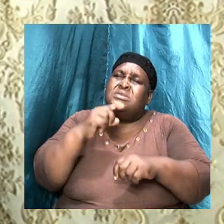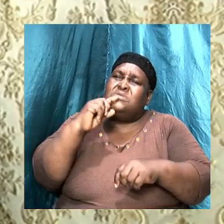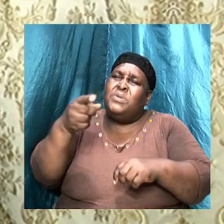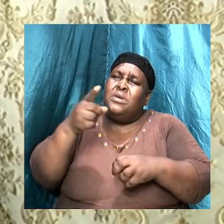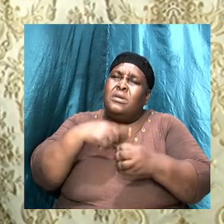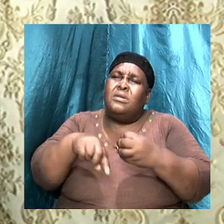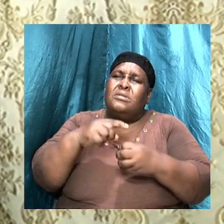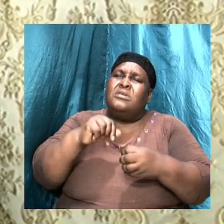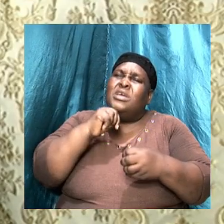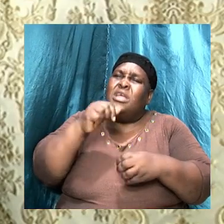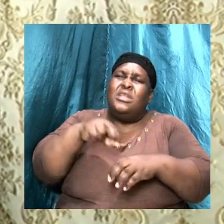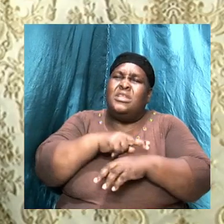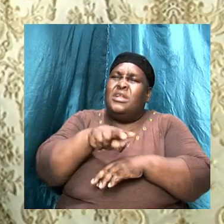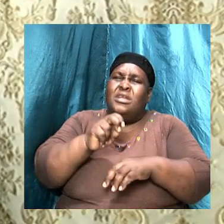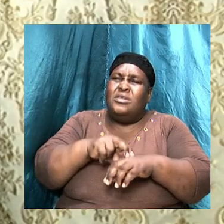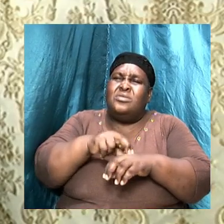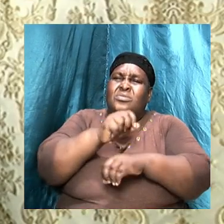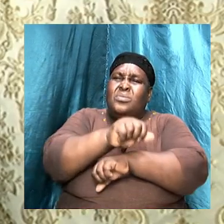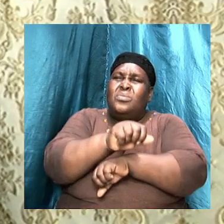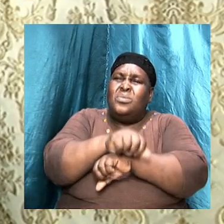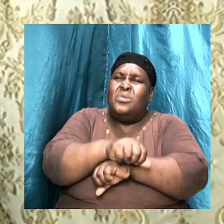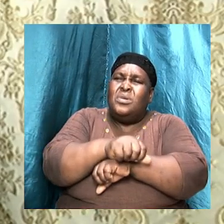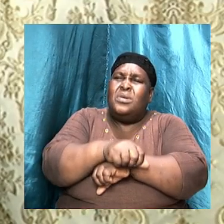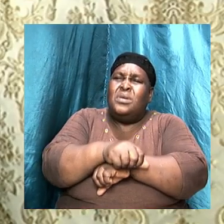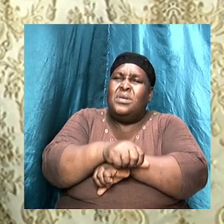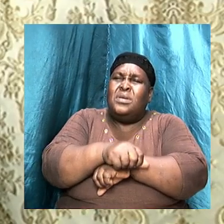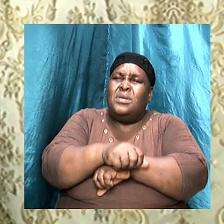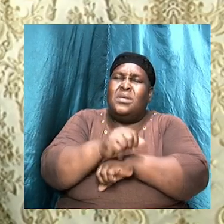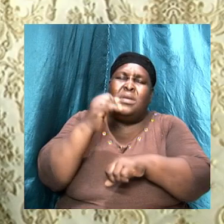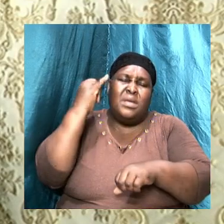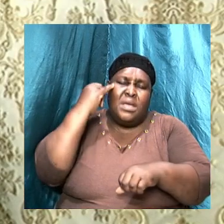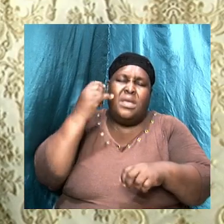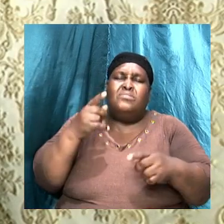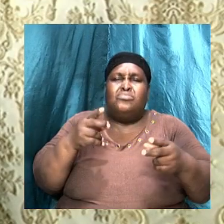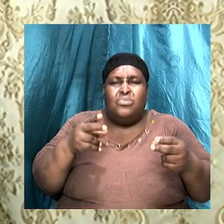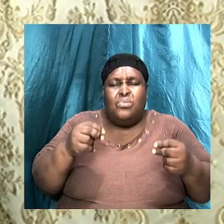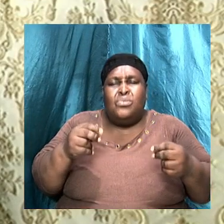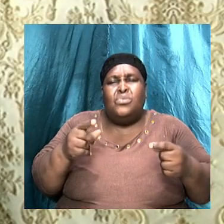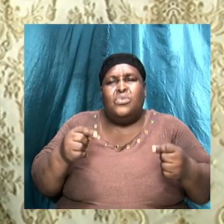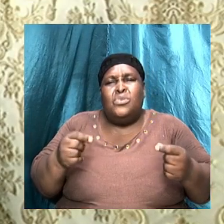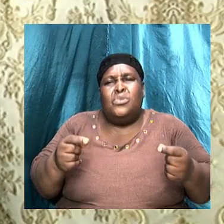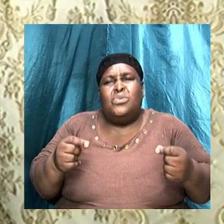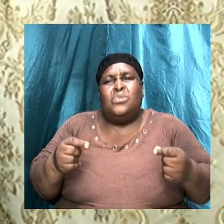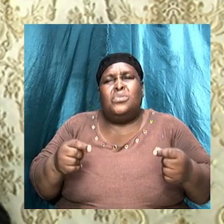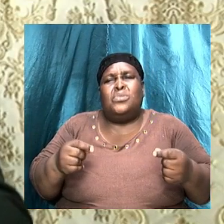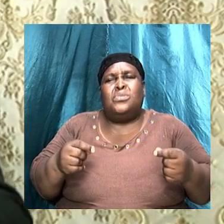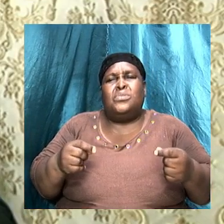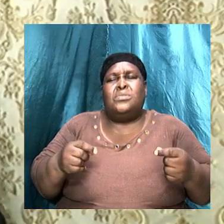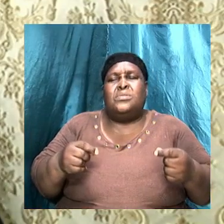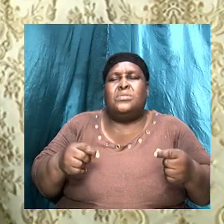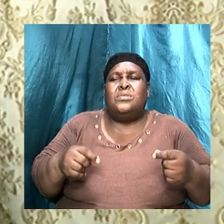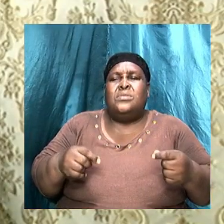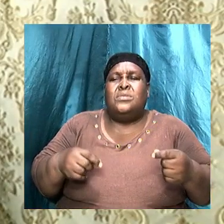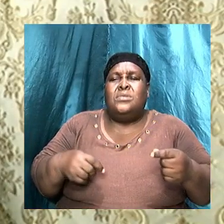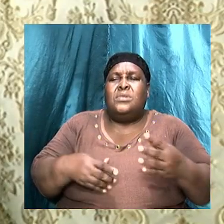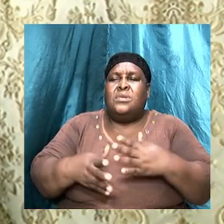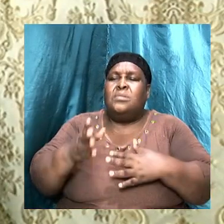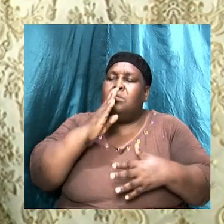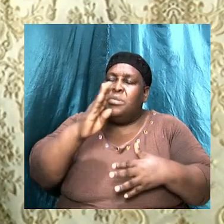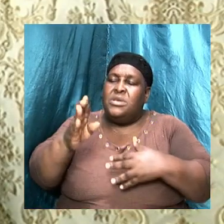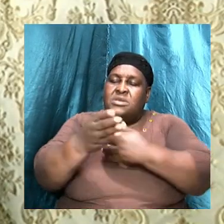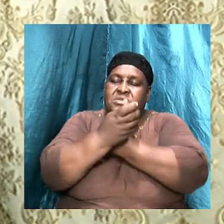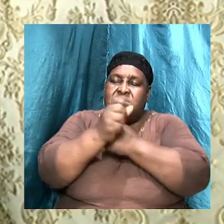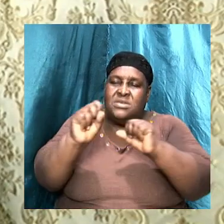if they work in the physical, if they do some form of philanthropy and some other things, they can be saved.